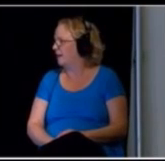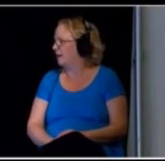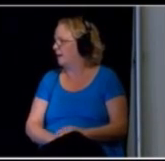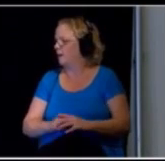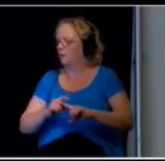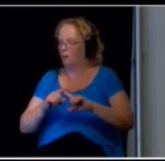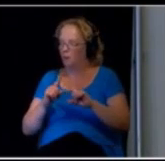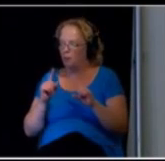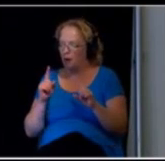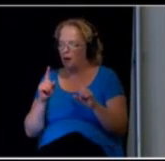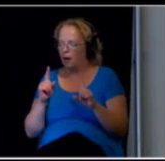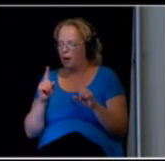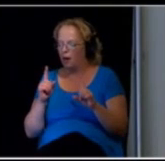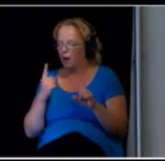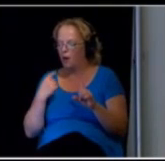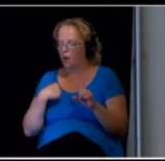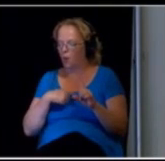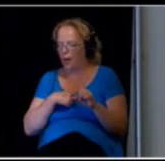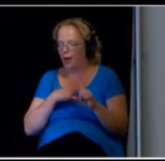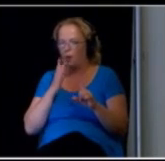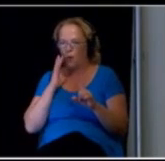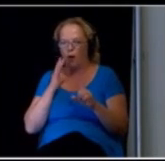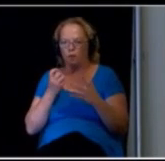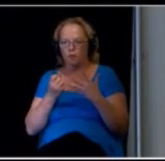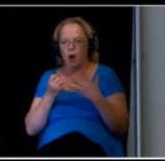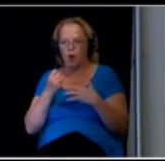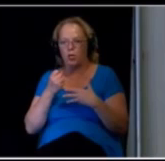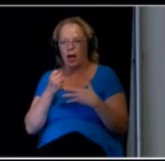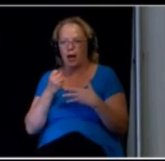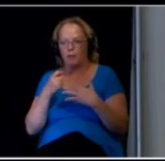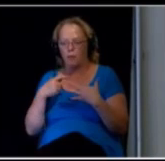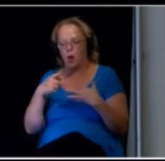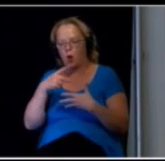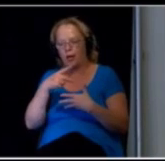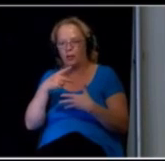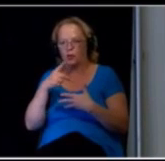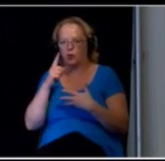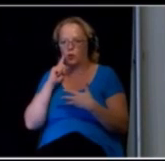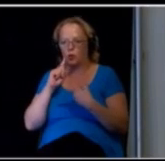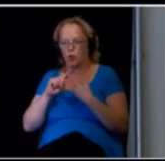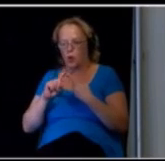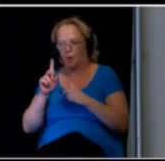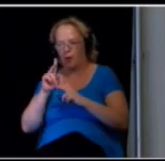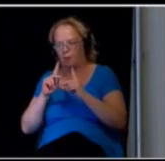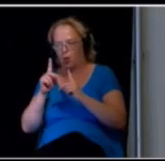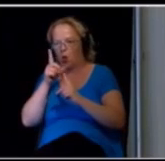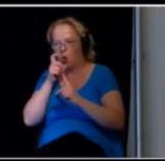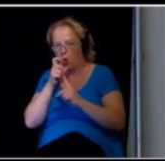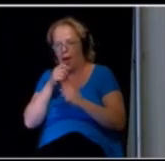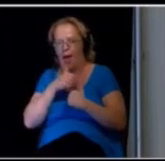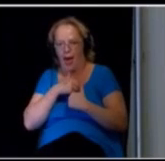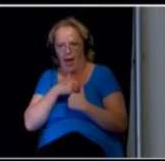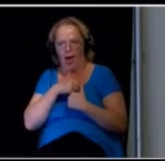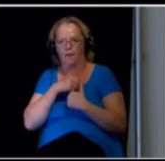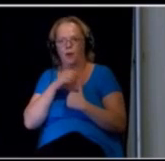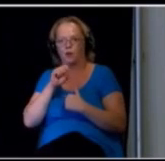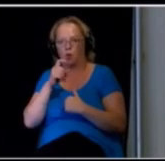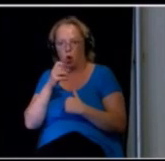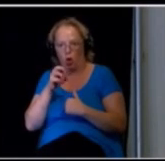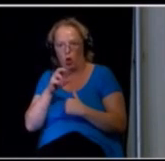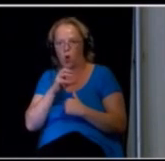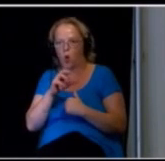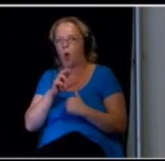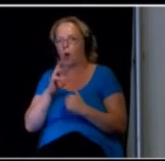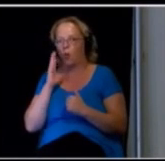It basically, we're going to prioritize delivery of the Powerwall to people that have an existing solar installation or are getting a solar installation, because the